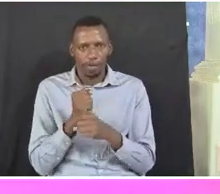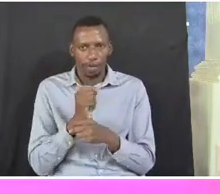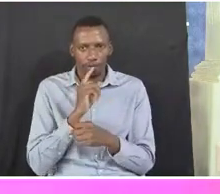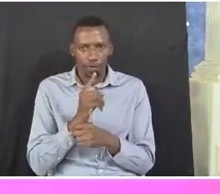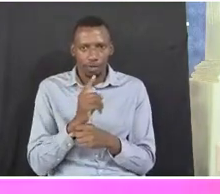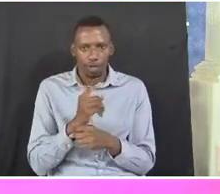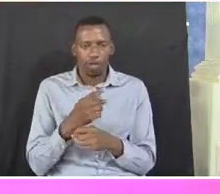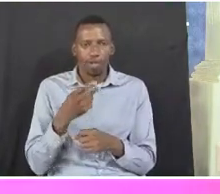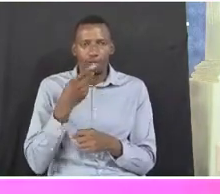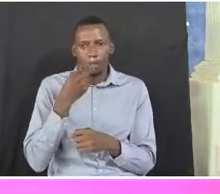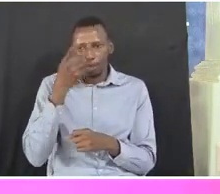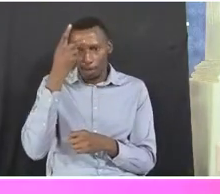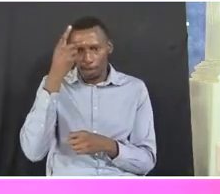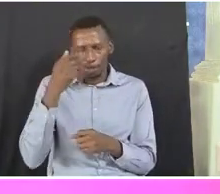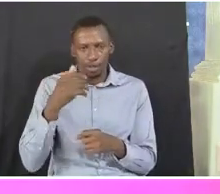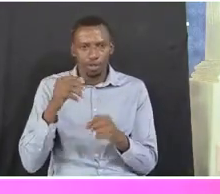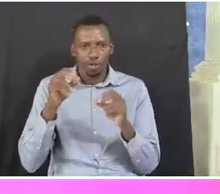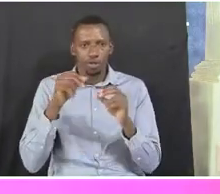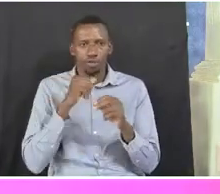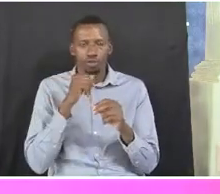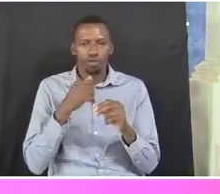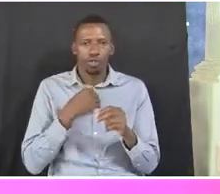no voice over their children.